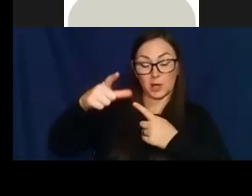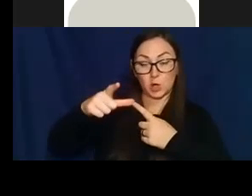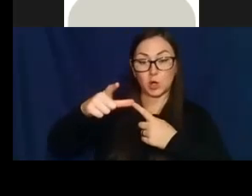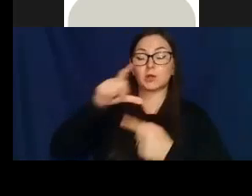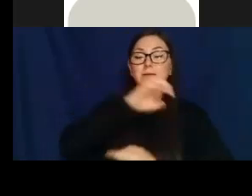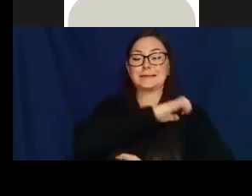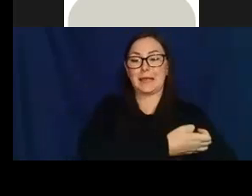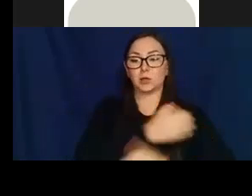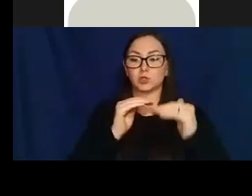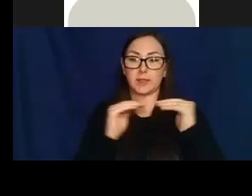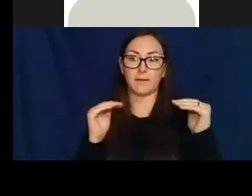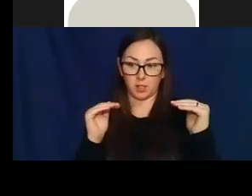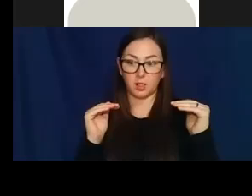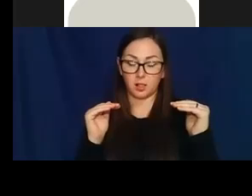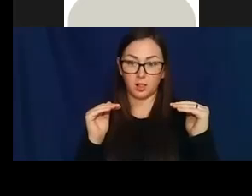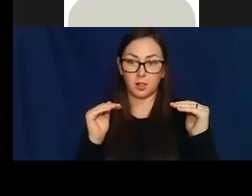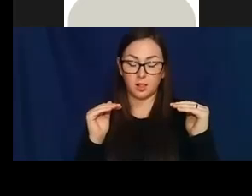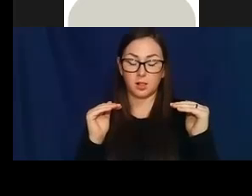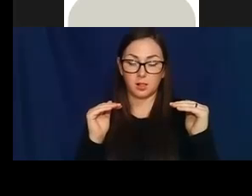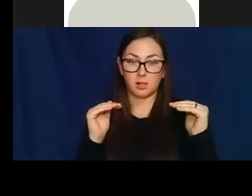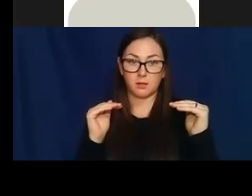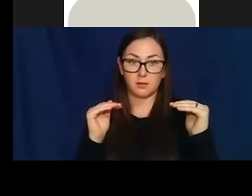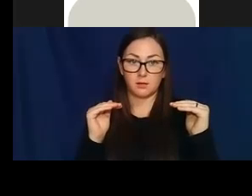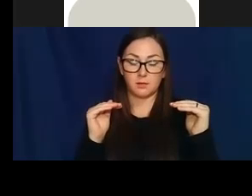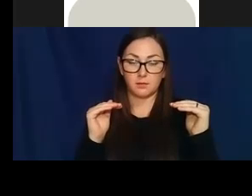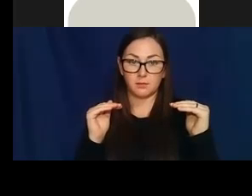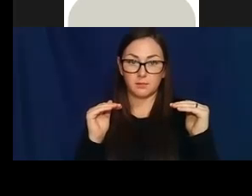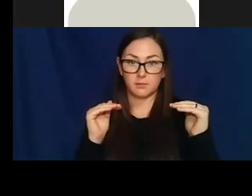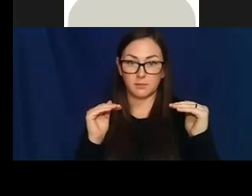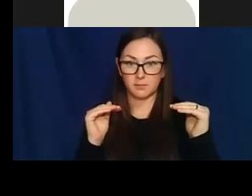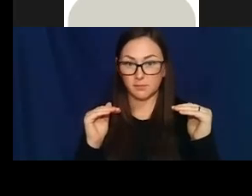period on the periodic table. There are 7 horizontal,